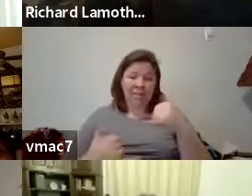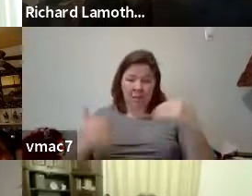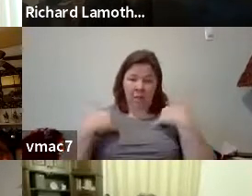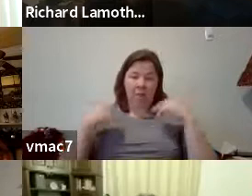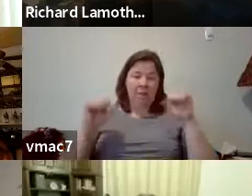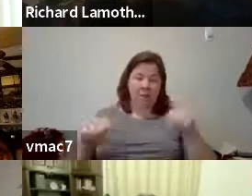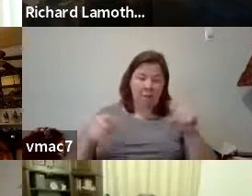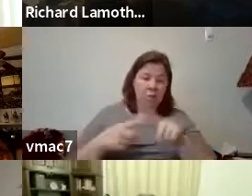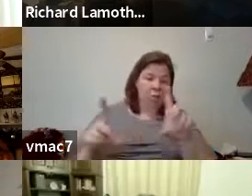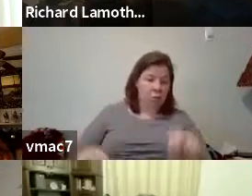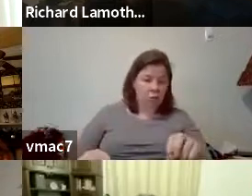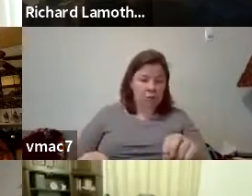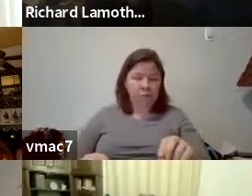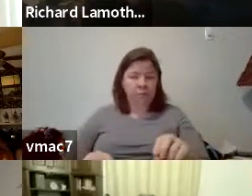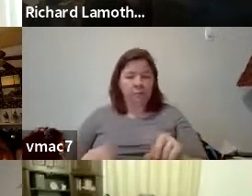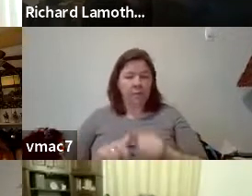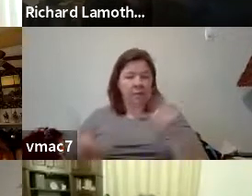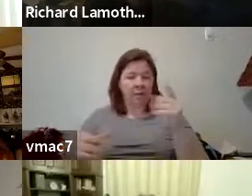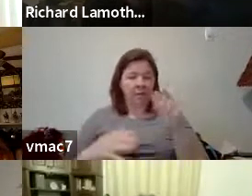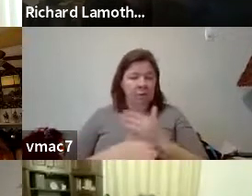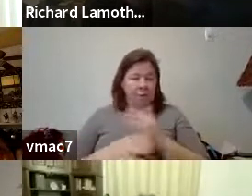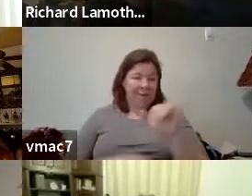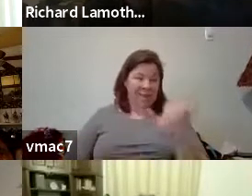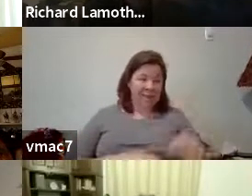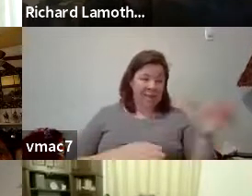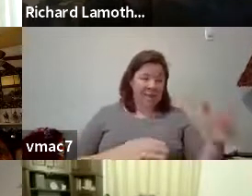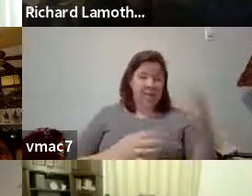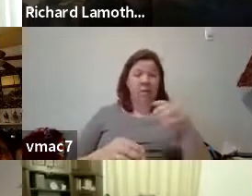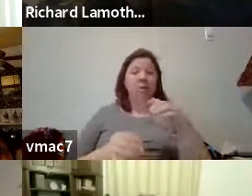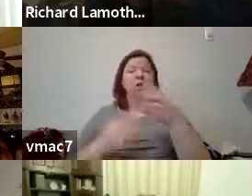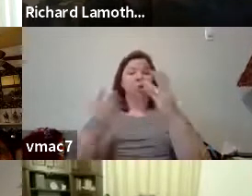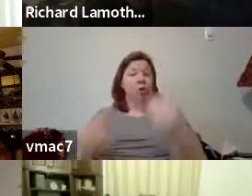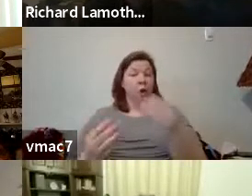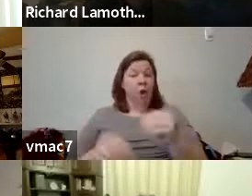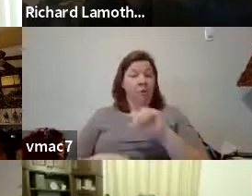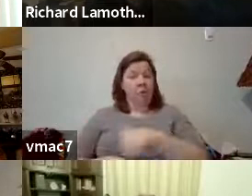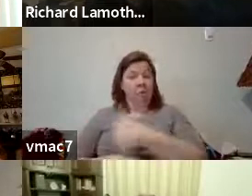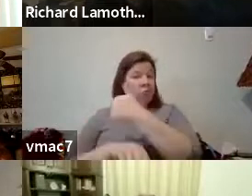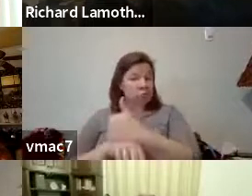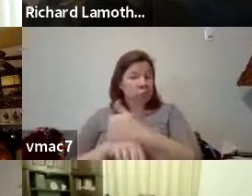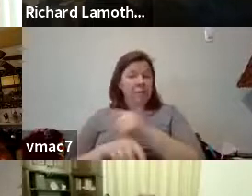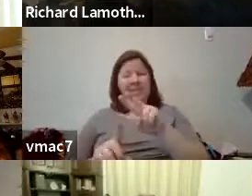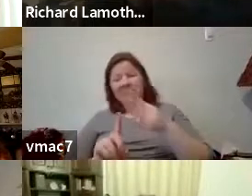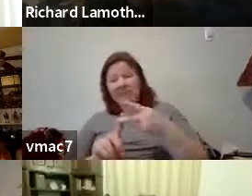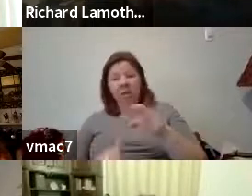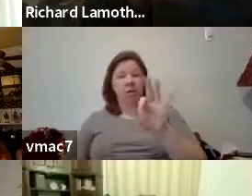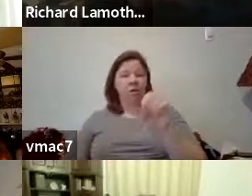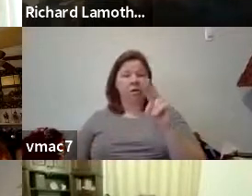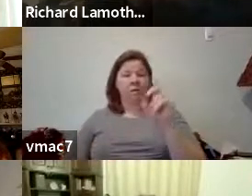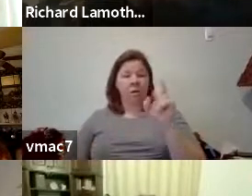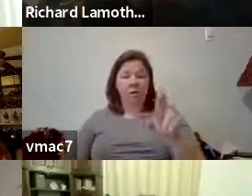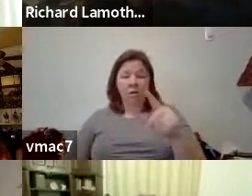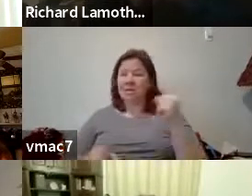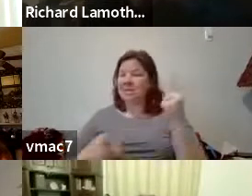do. The difference is once the soft launch starts, we're called a secondary founder. Same rights